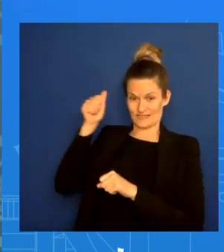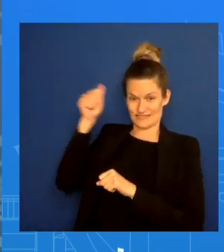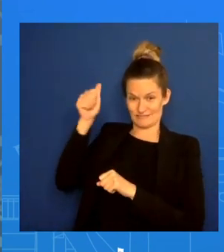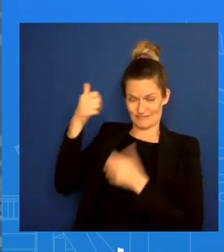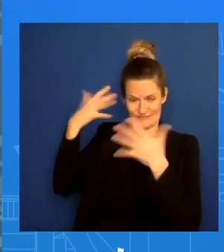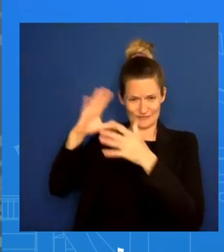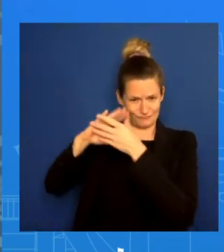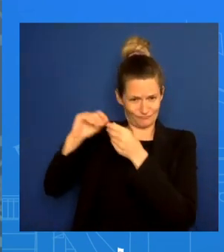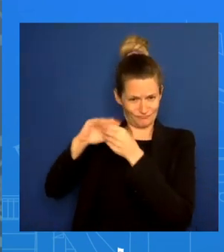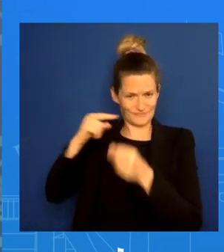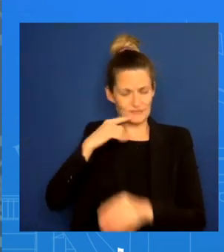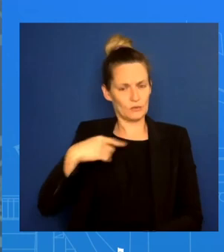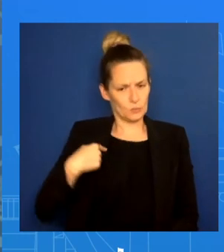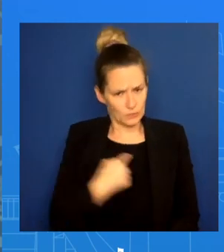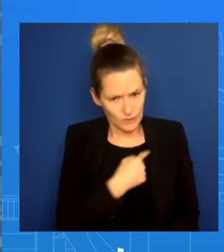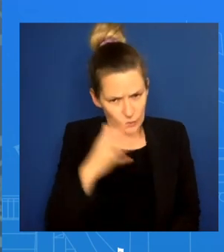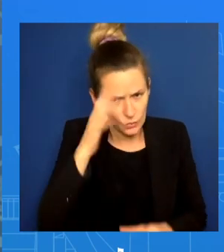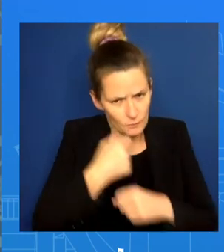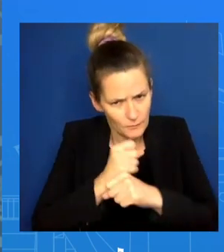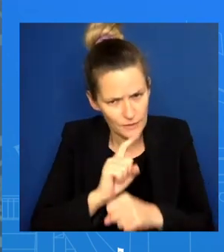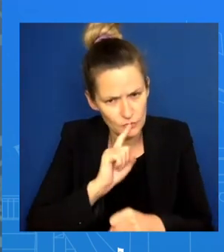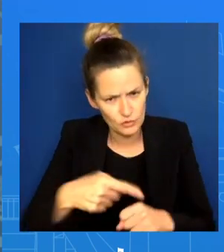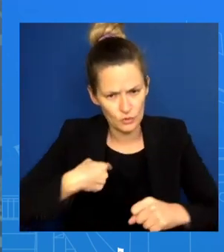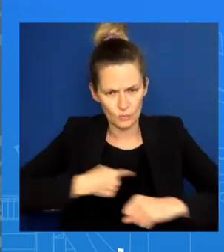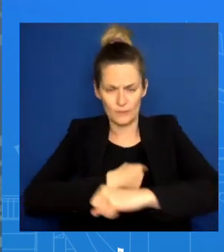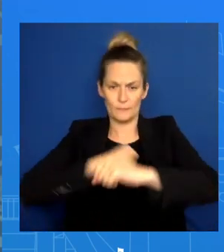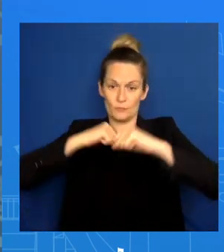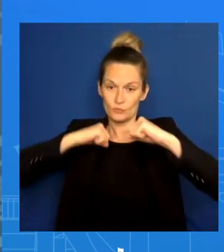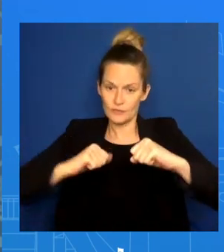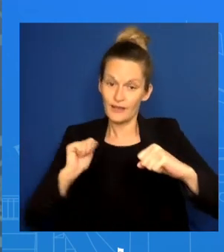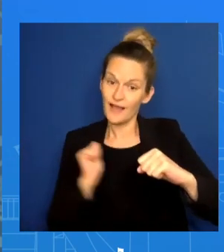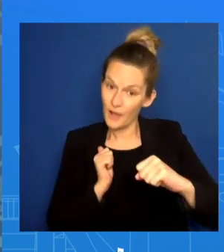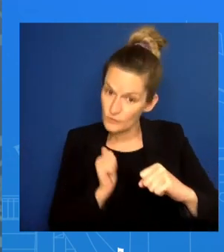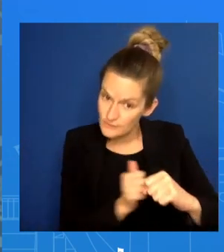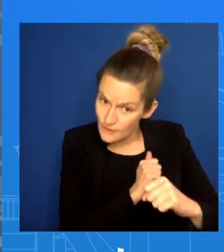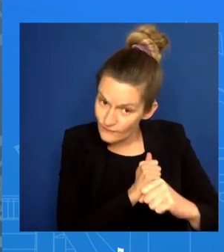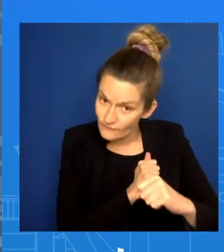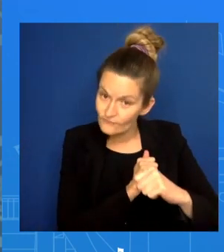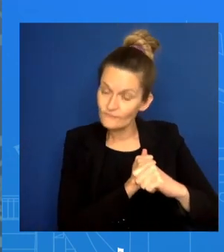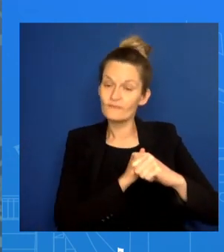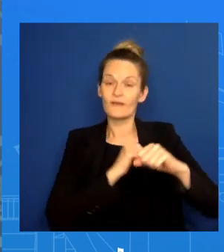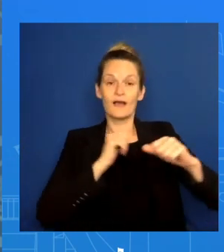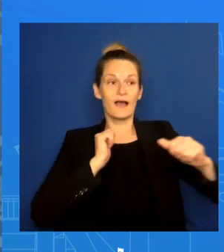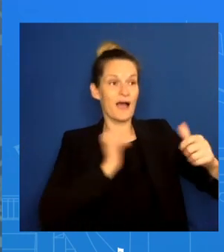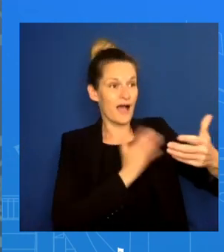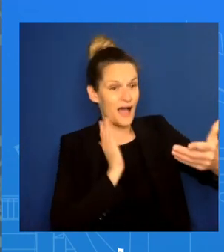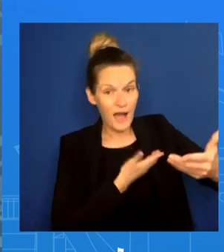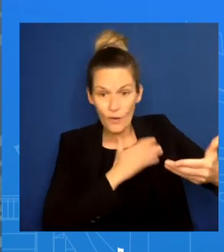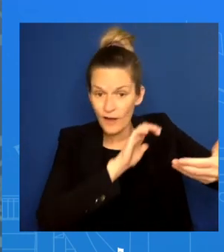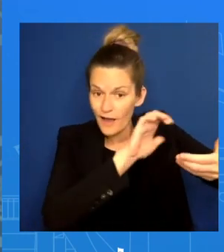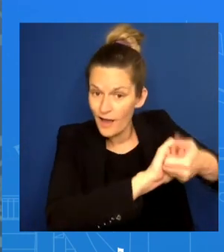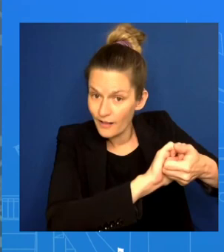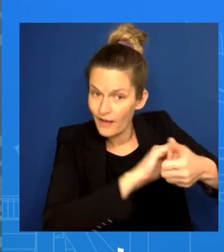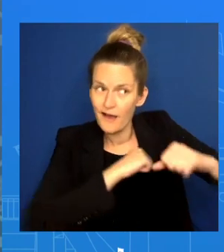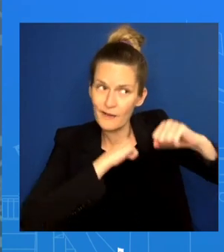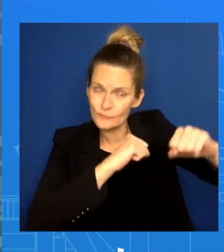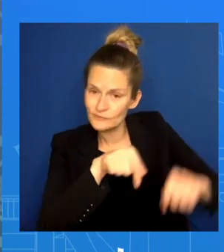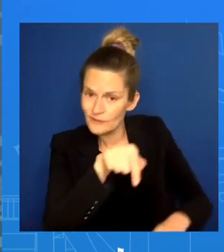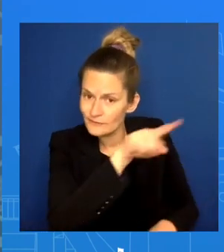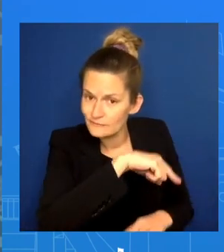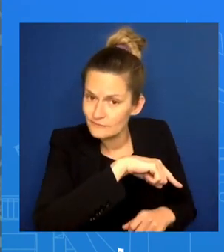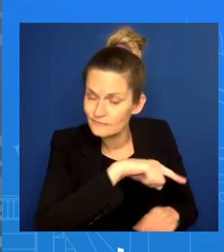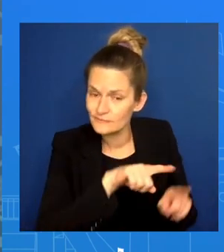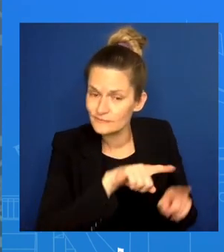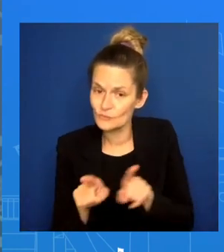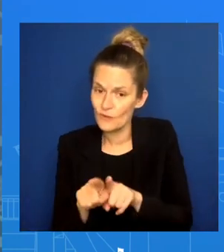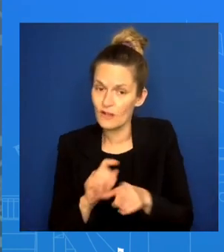that, to defend ourselves and to help defend our allies and partners against the range of other Iranian threatening behavior.